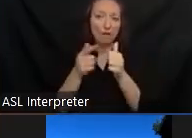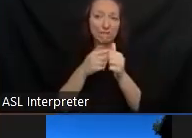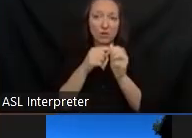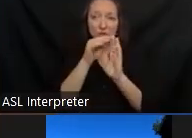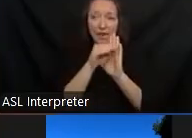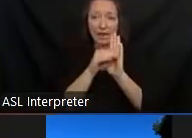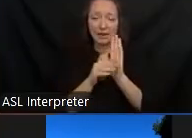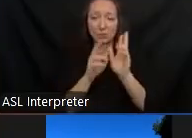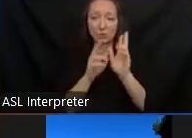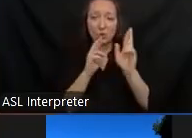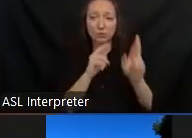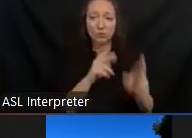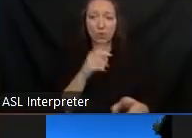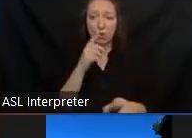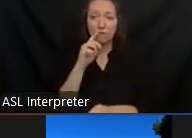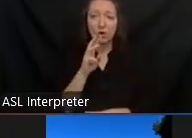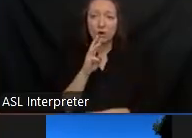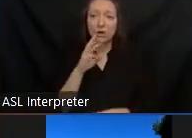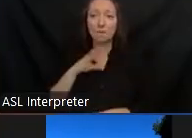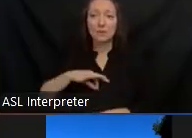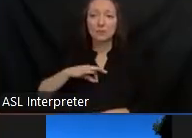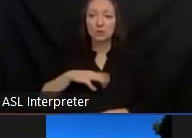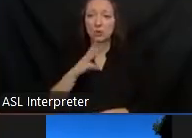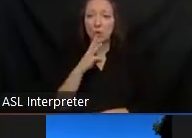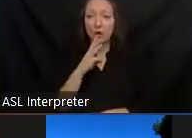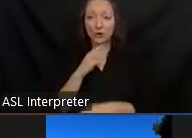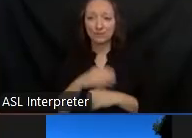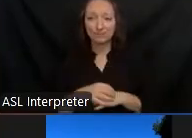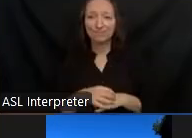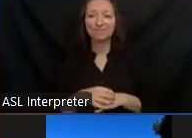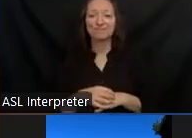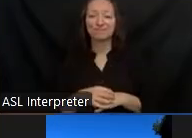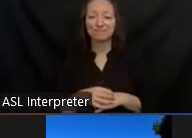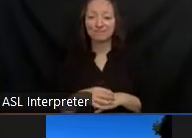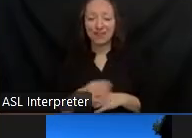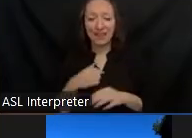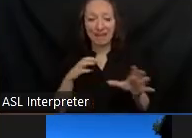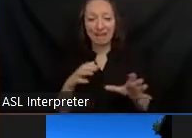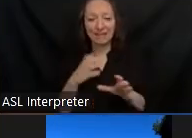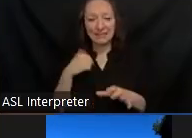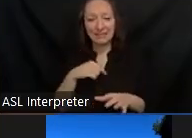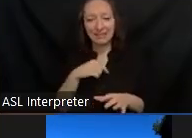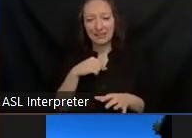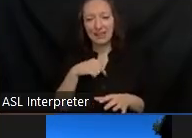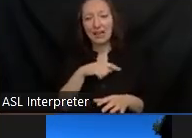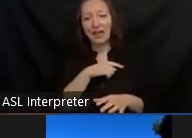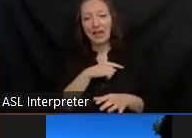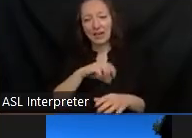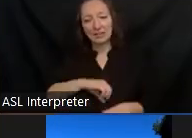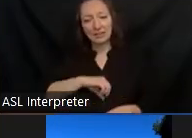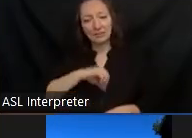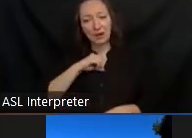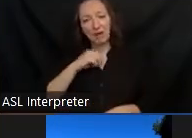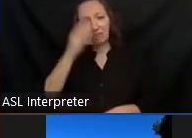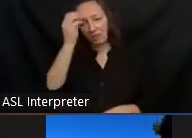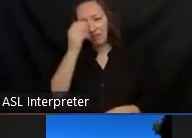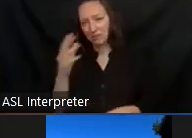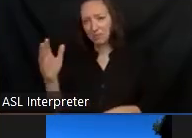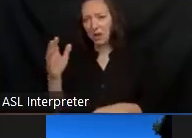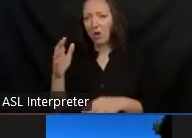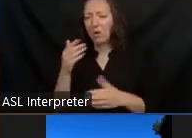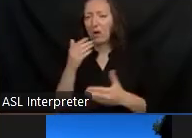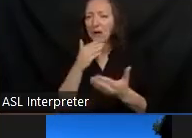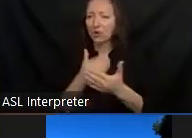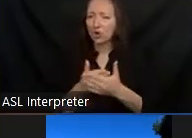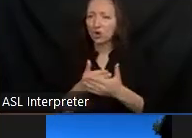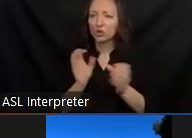on Pittsburgh Water. So I did us all proud, and I told him what was going on and how well the organization was moving forward. So just